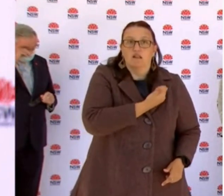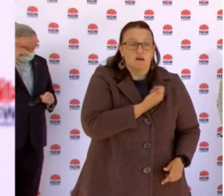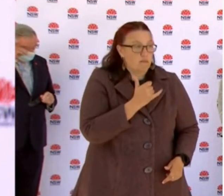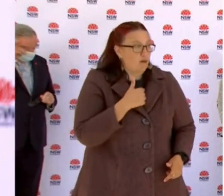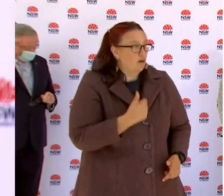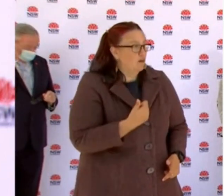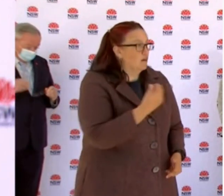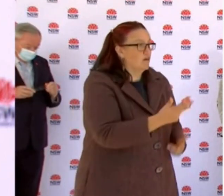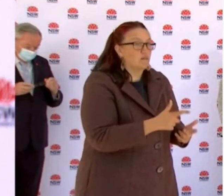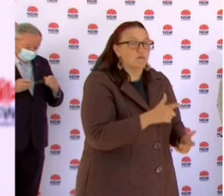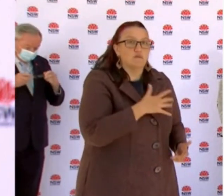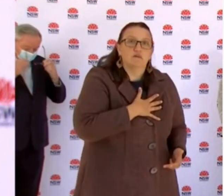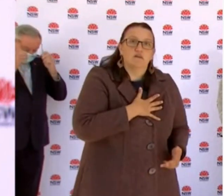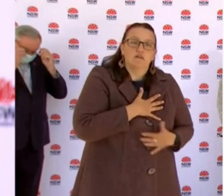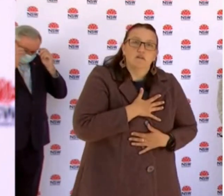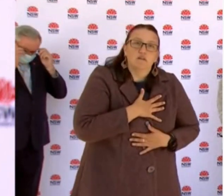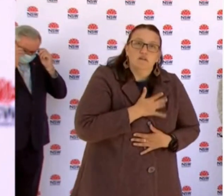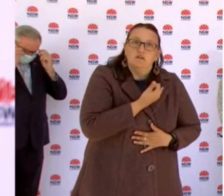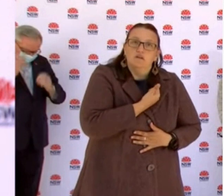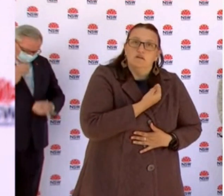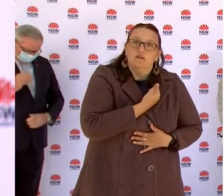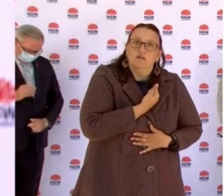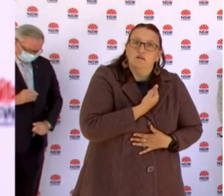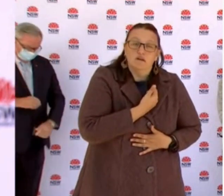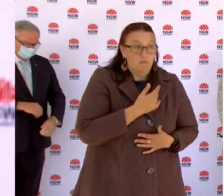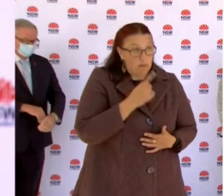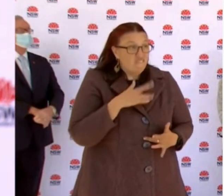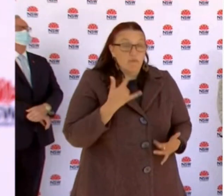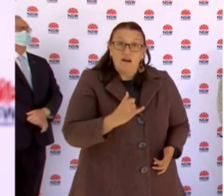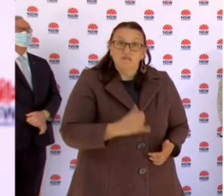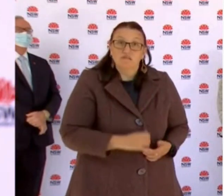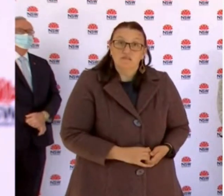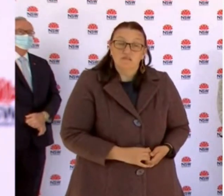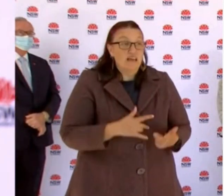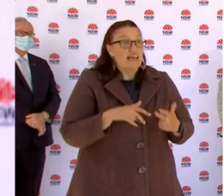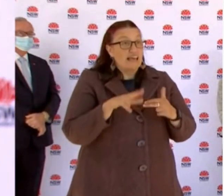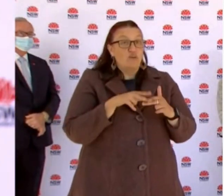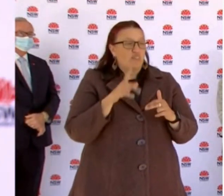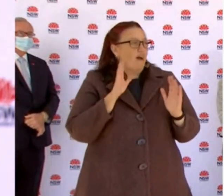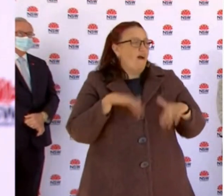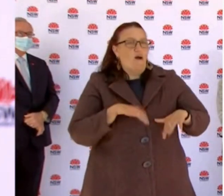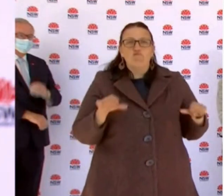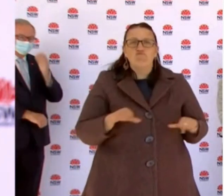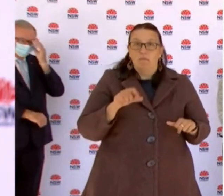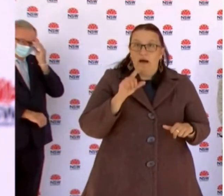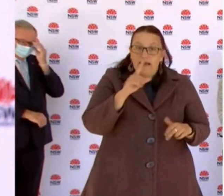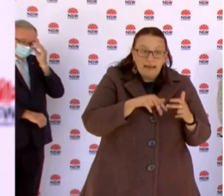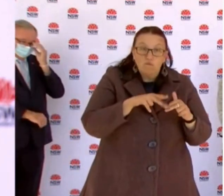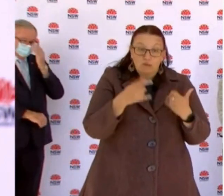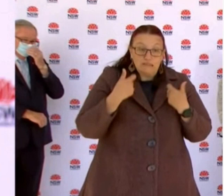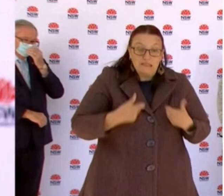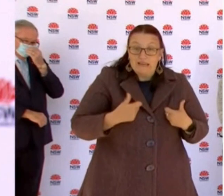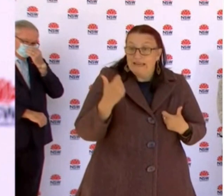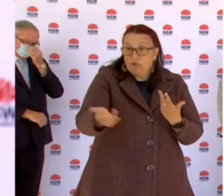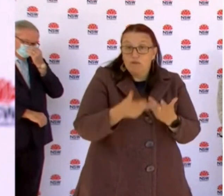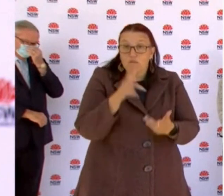Don't underestimate the guilt anyone will feel if you unintentionally or intentionally, even worse, have symptoms and